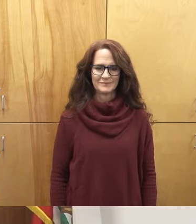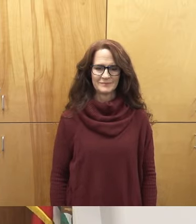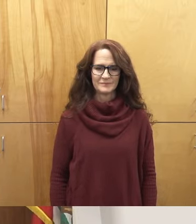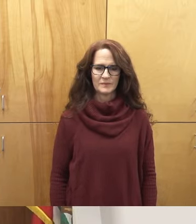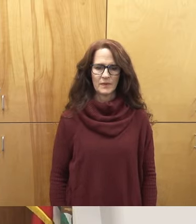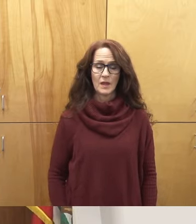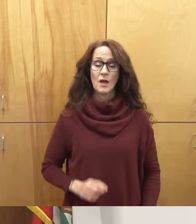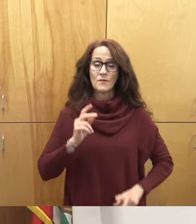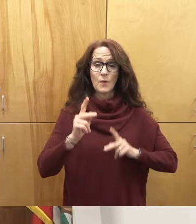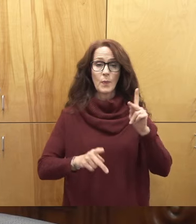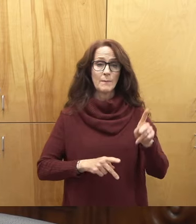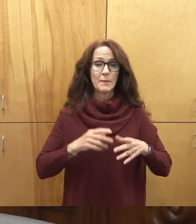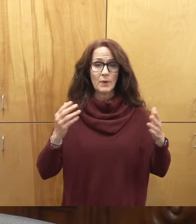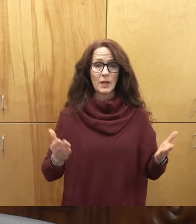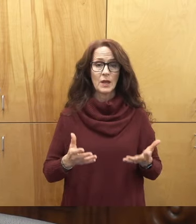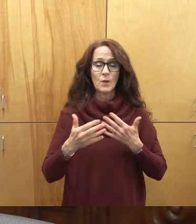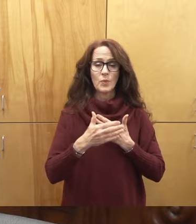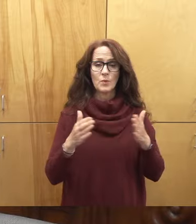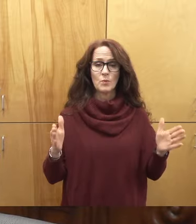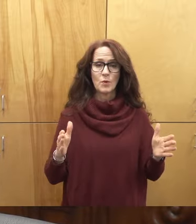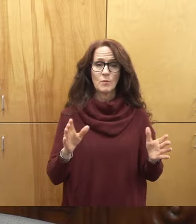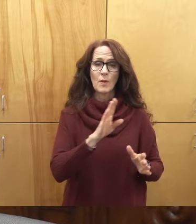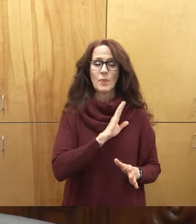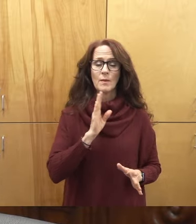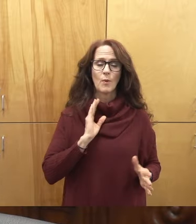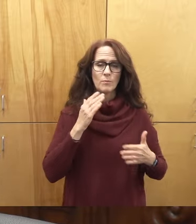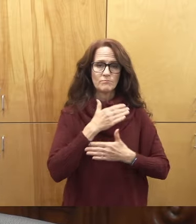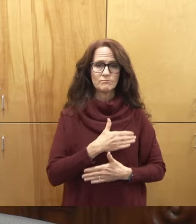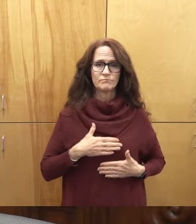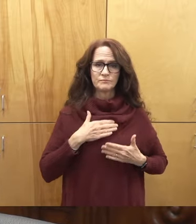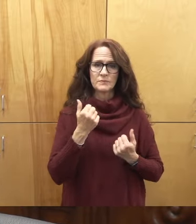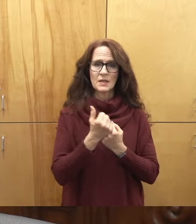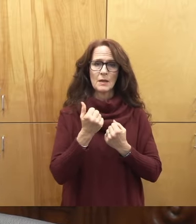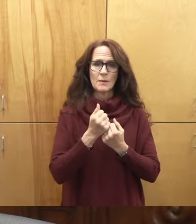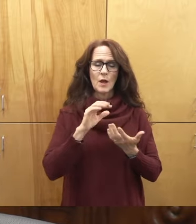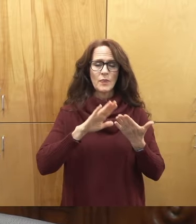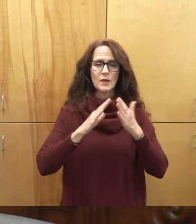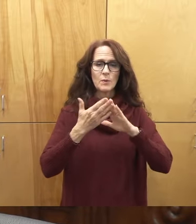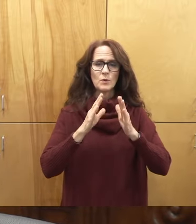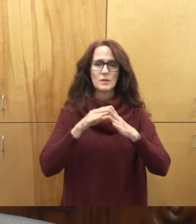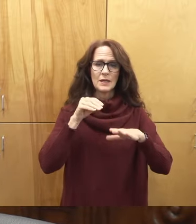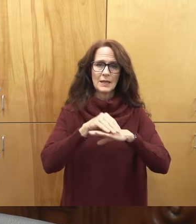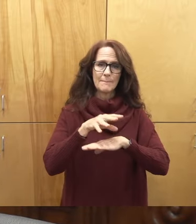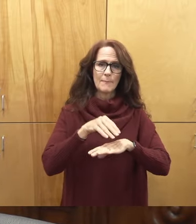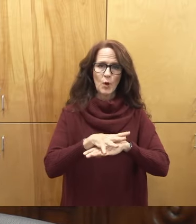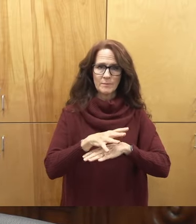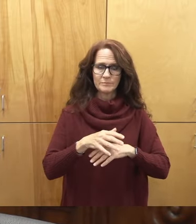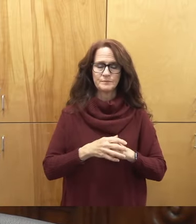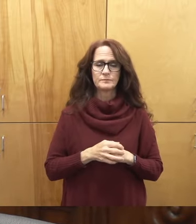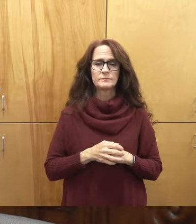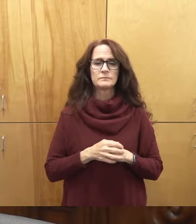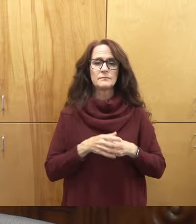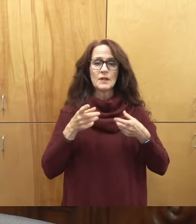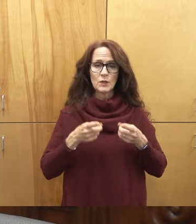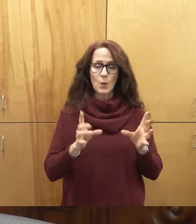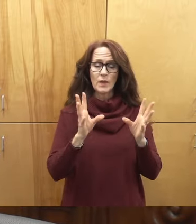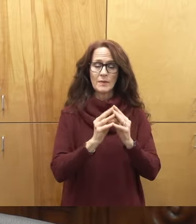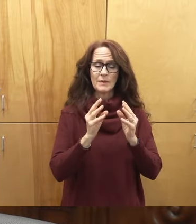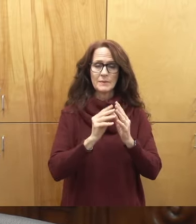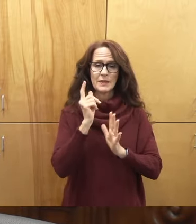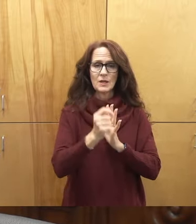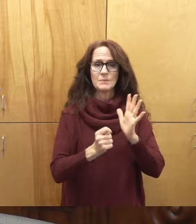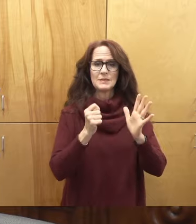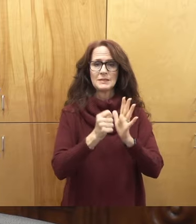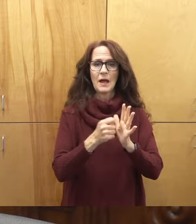For those of you present in the room, the board appreciates and supports community input at our meetings. During the meeting, there will be time for the public